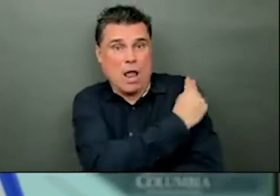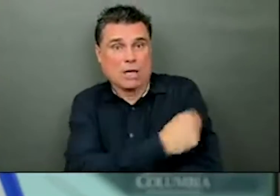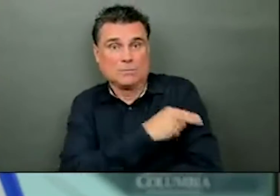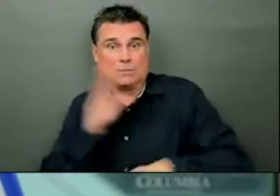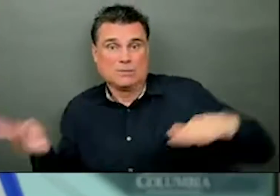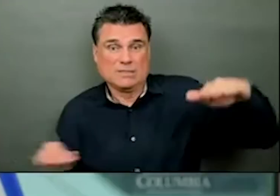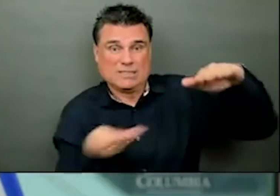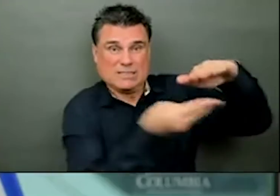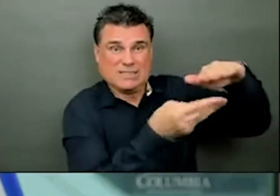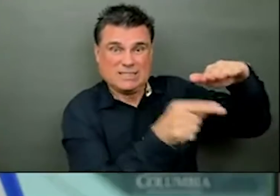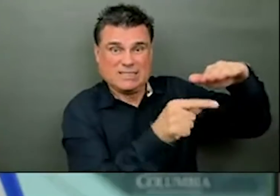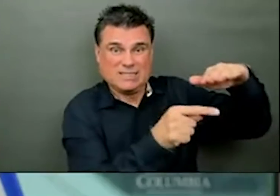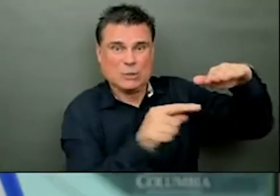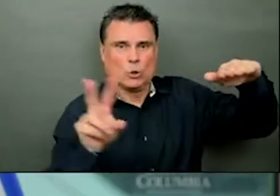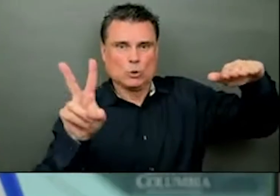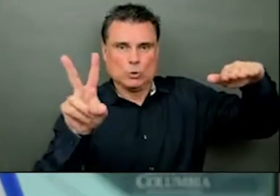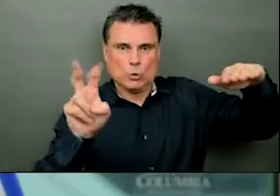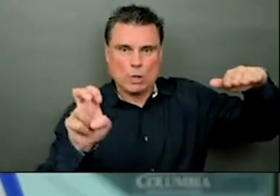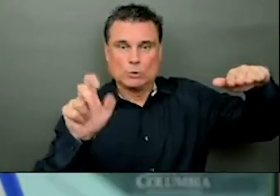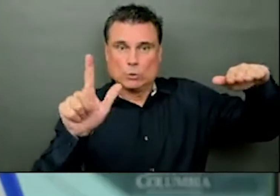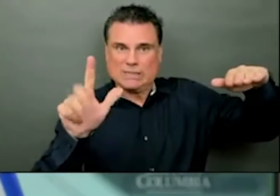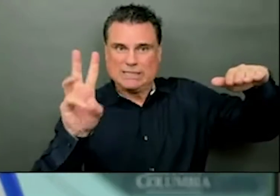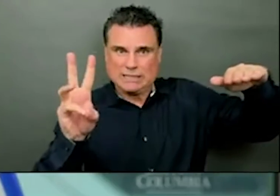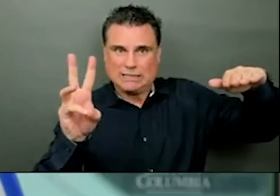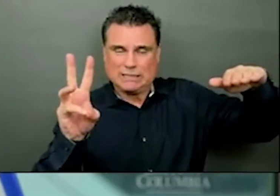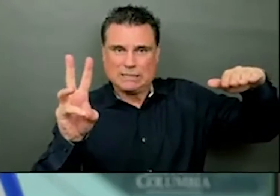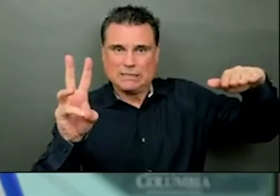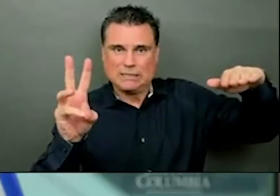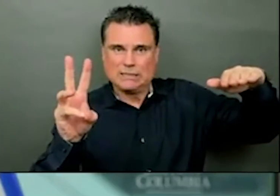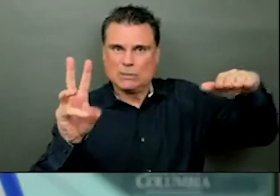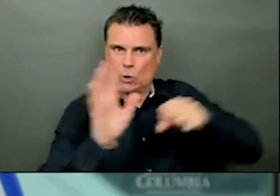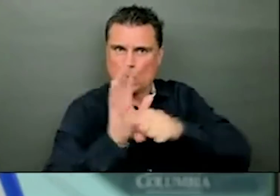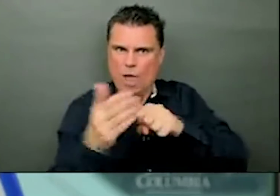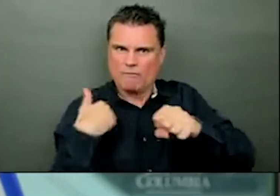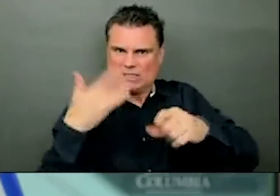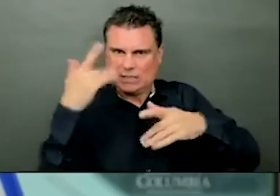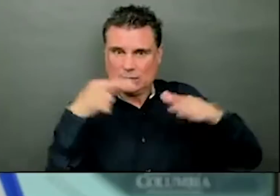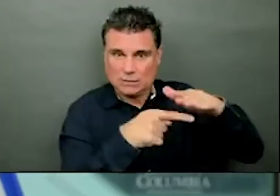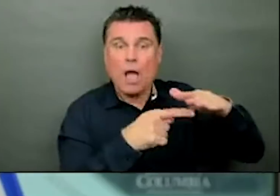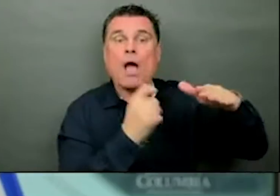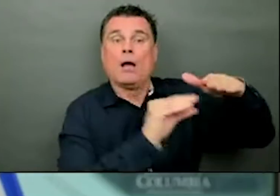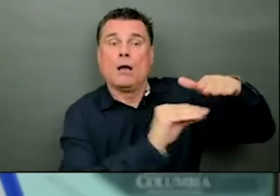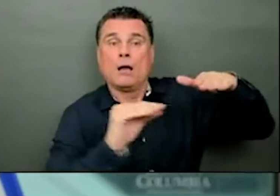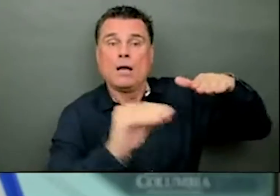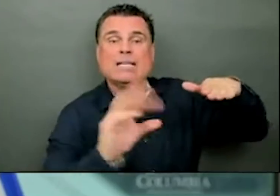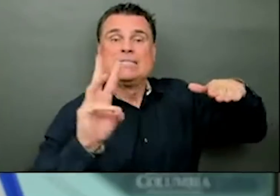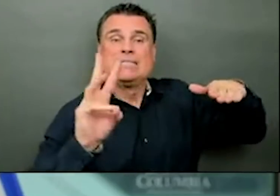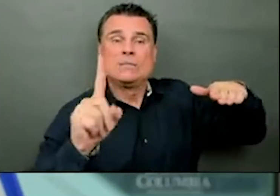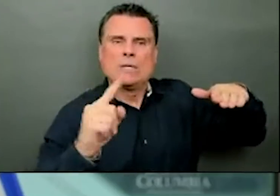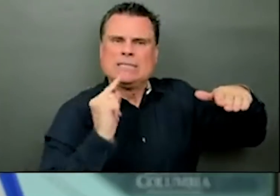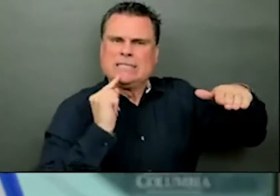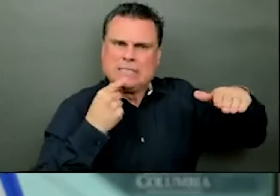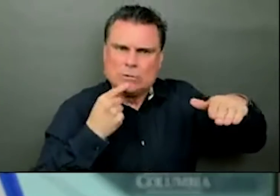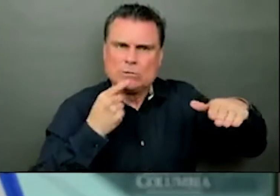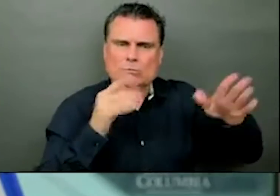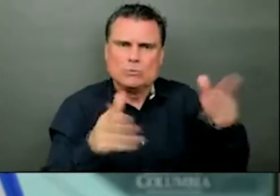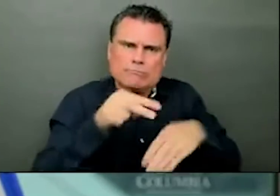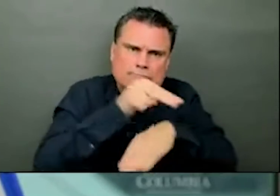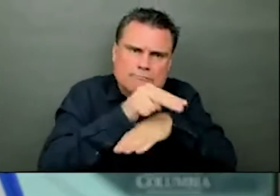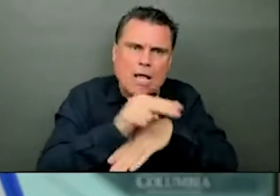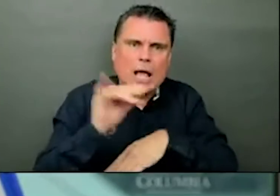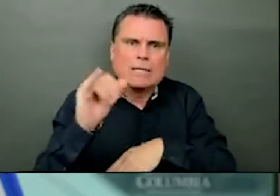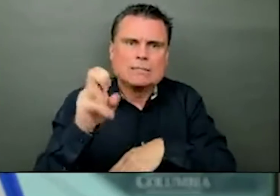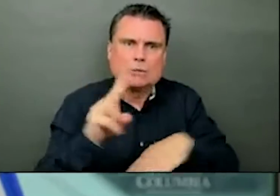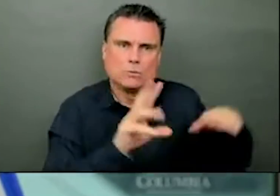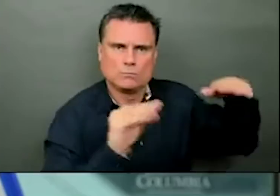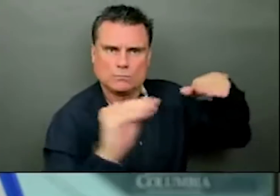in acute care hospitals across BC. That 61 of those people are in ICU at present. And if